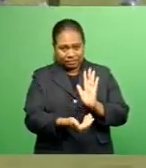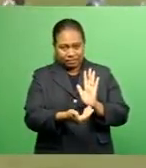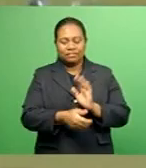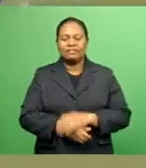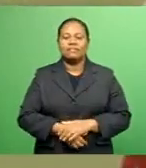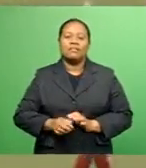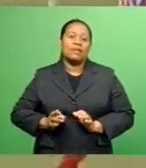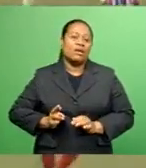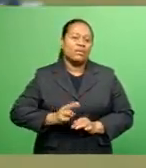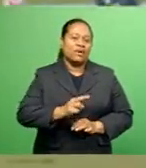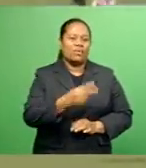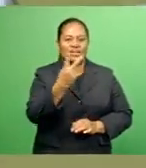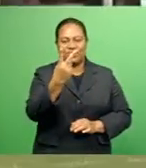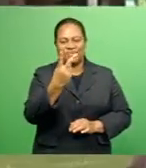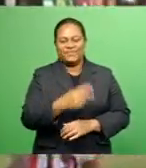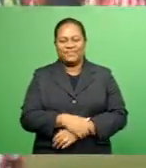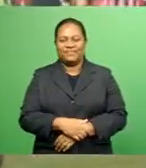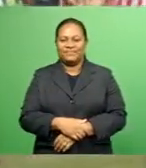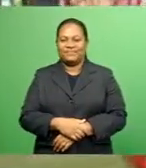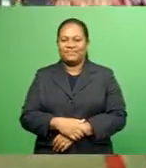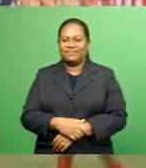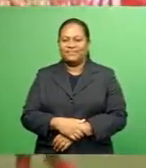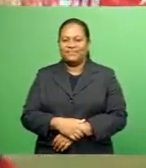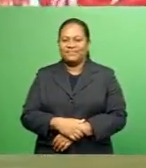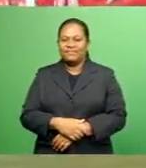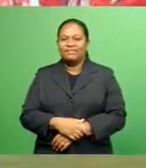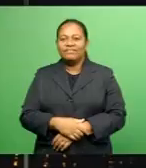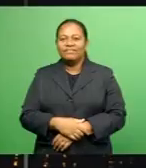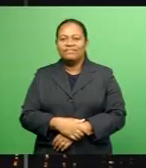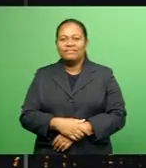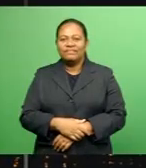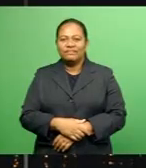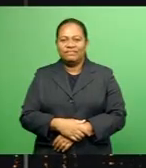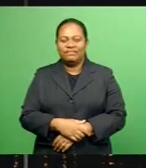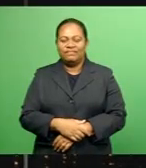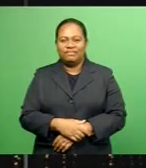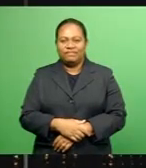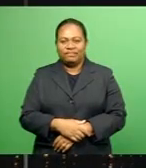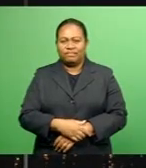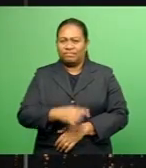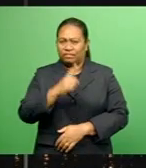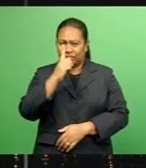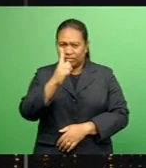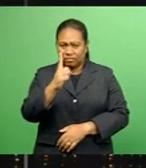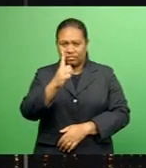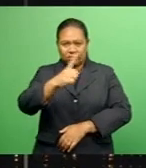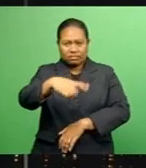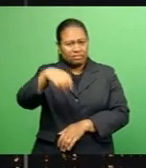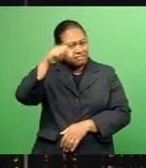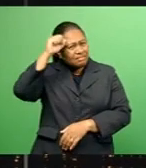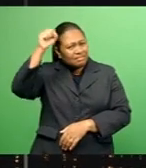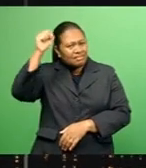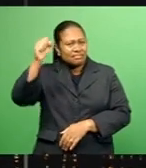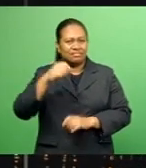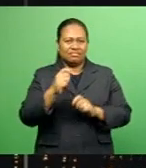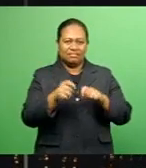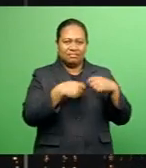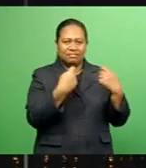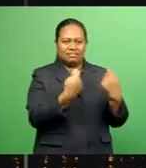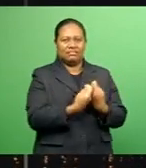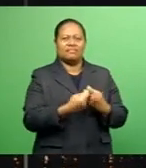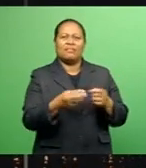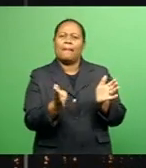while Rewa has 2. Tali Materkula, FBC Sports. One of the oldest volleyball clubs in the country, the